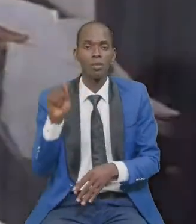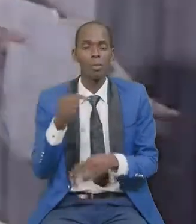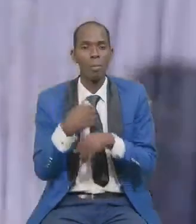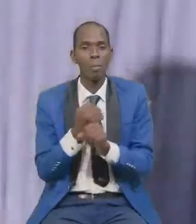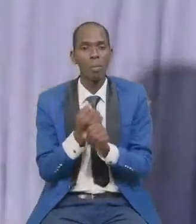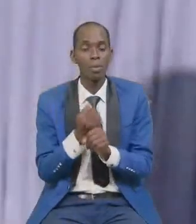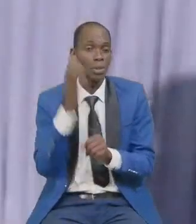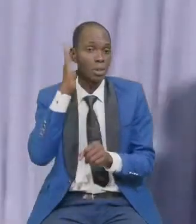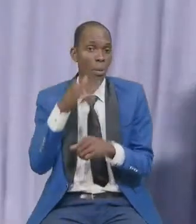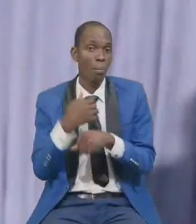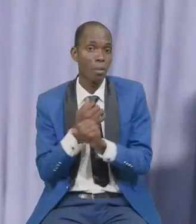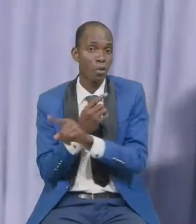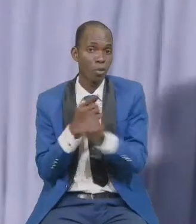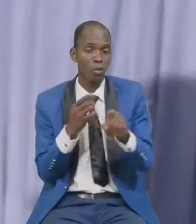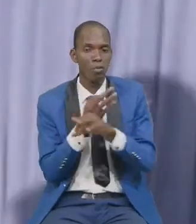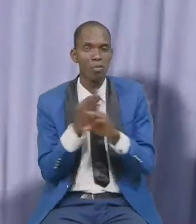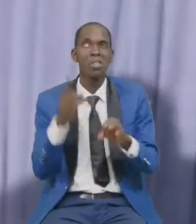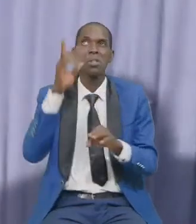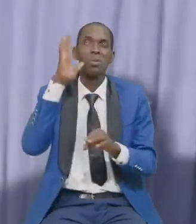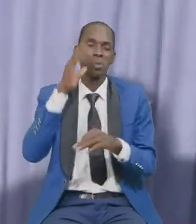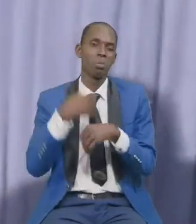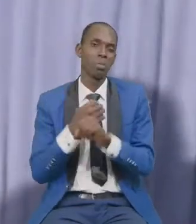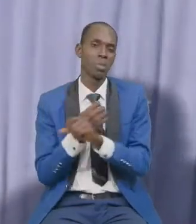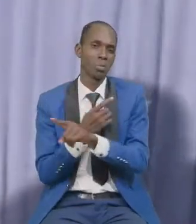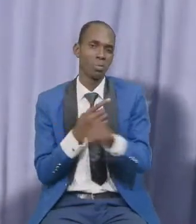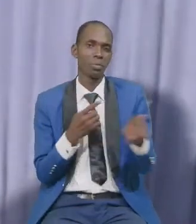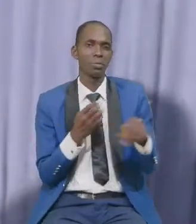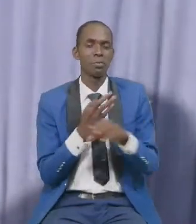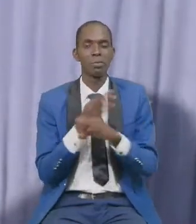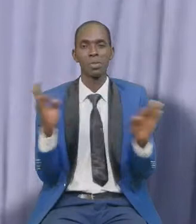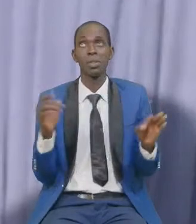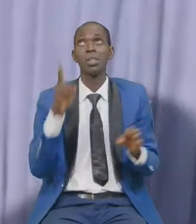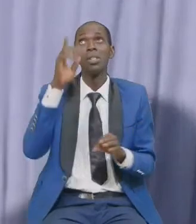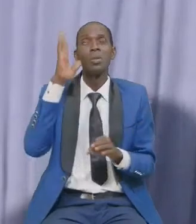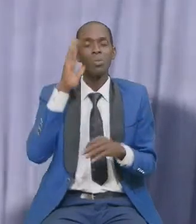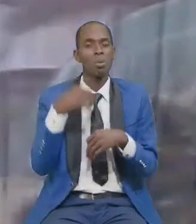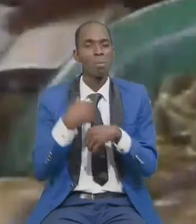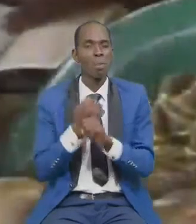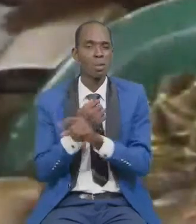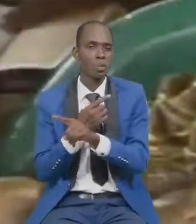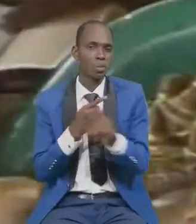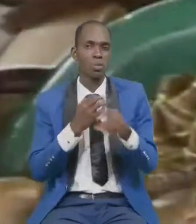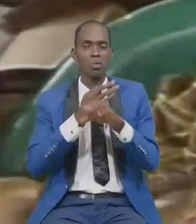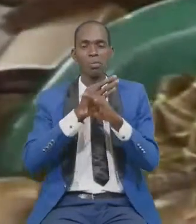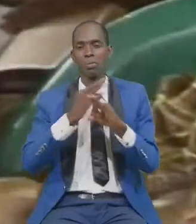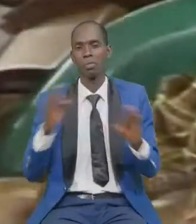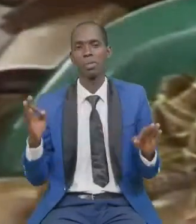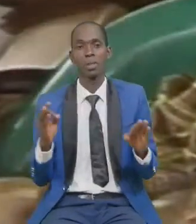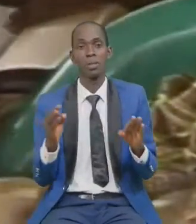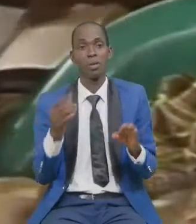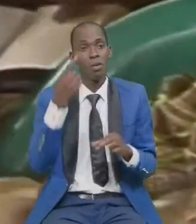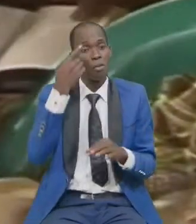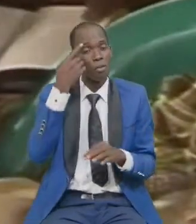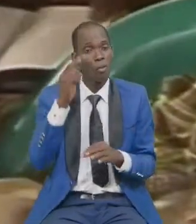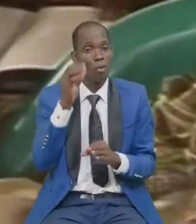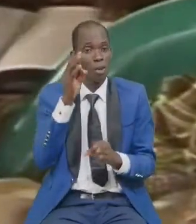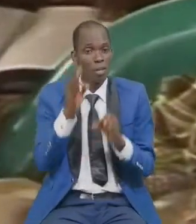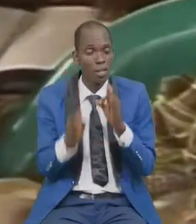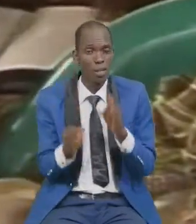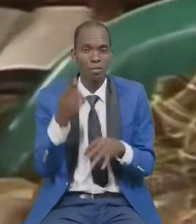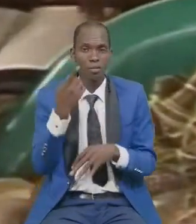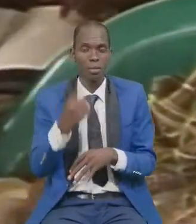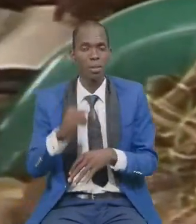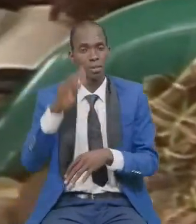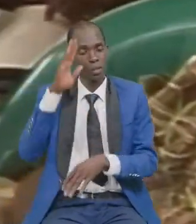free, he'll make you free. I said he'll make you free. For if the Son